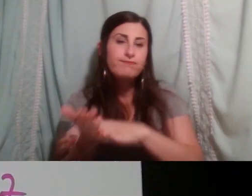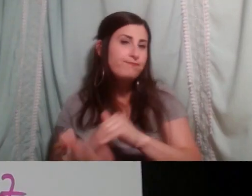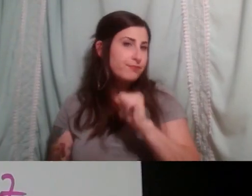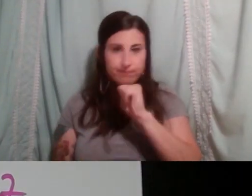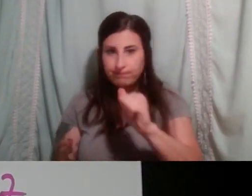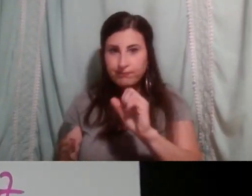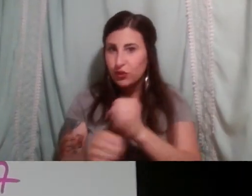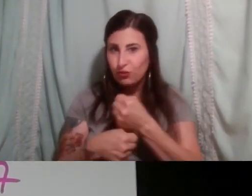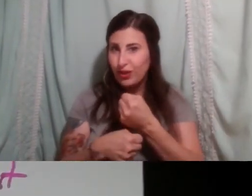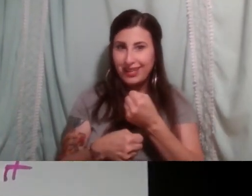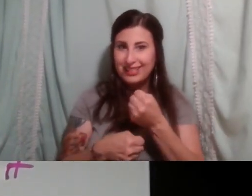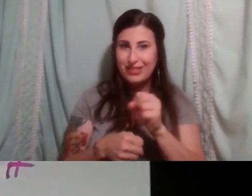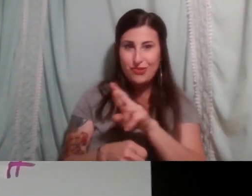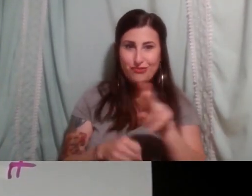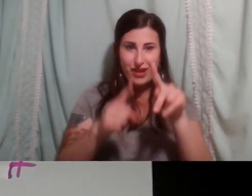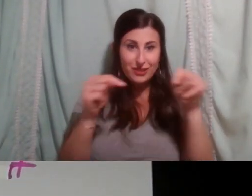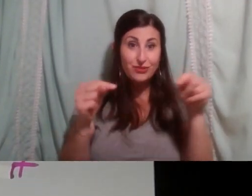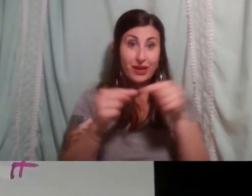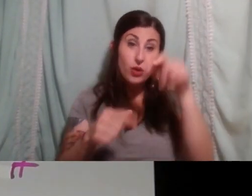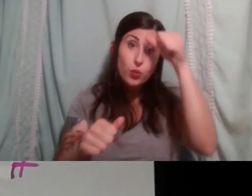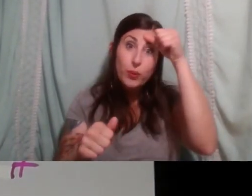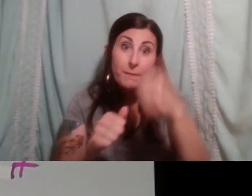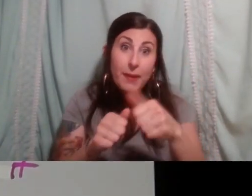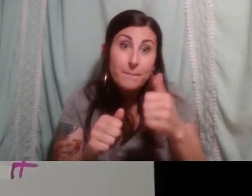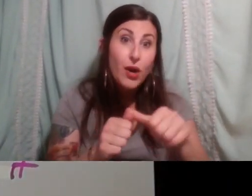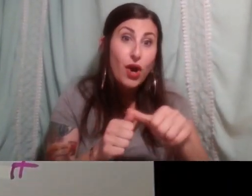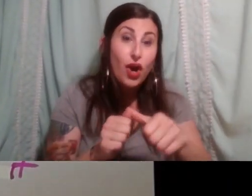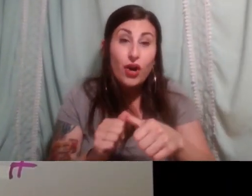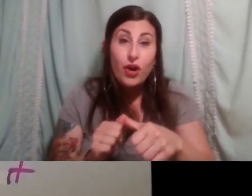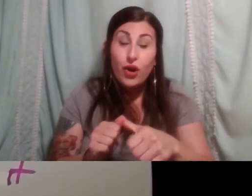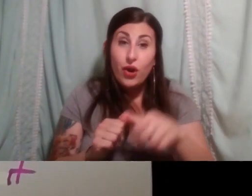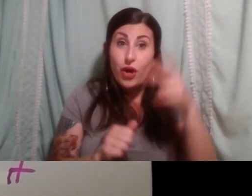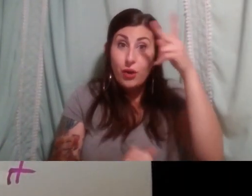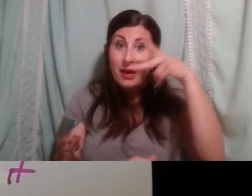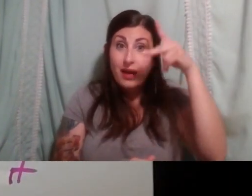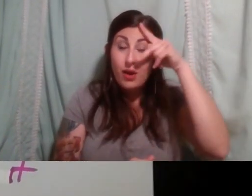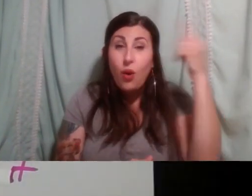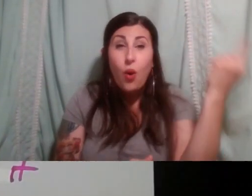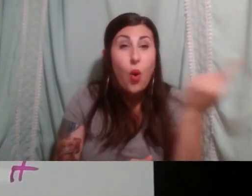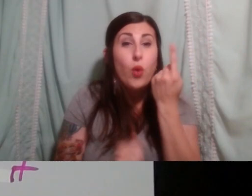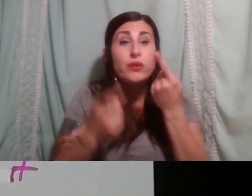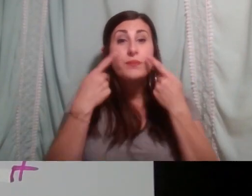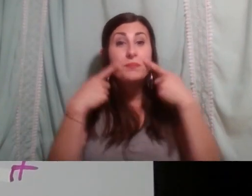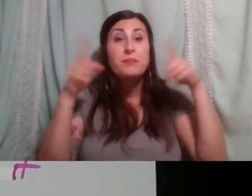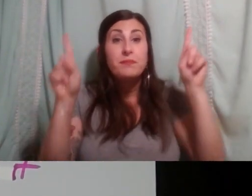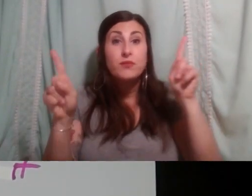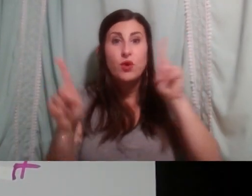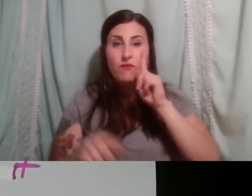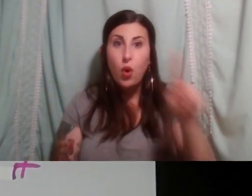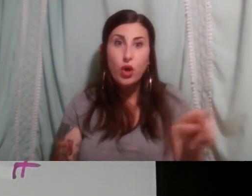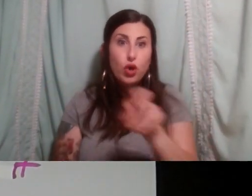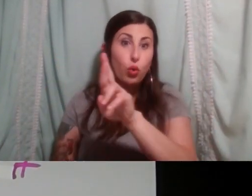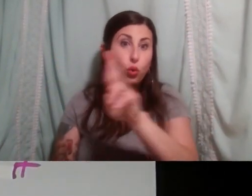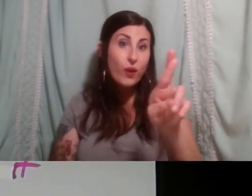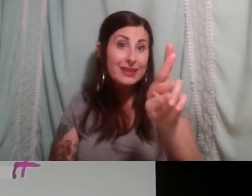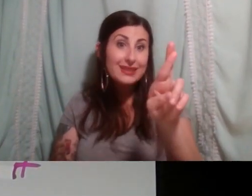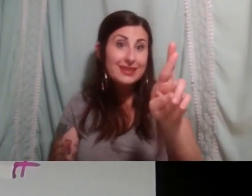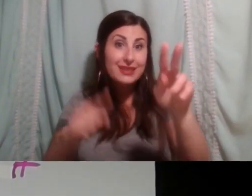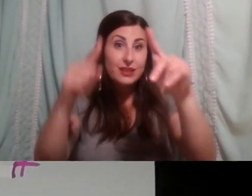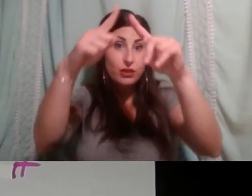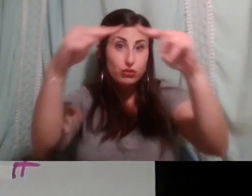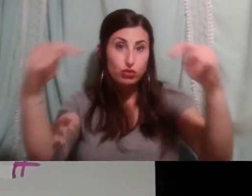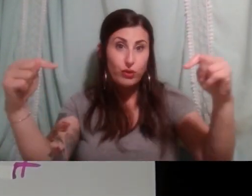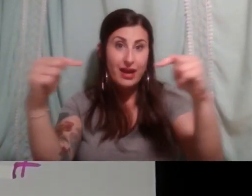right triangle. Remember, the Pythagorean theorem only works for right